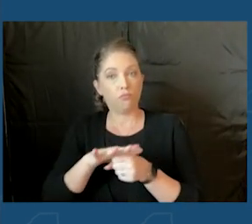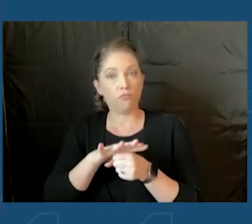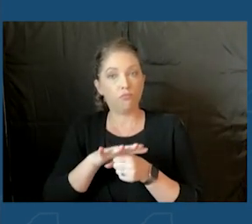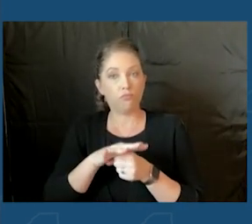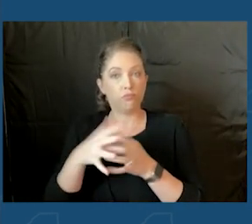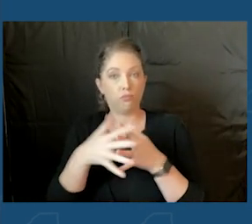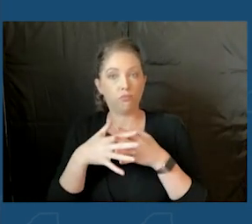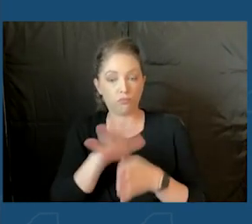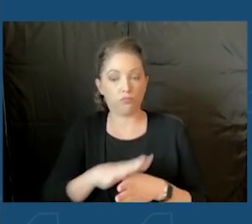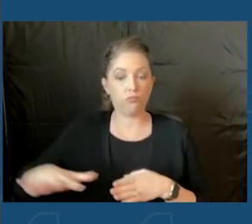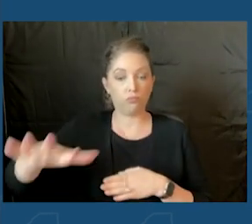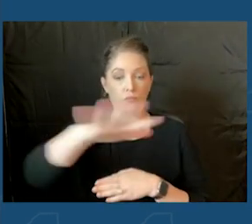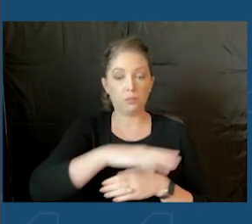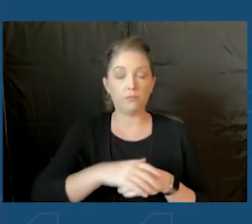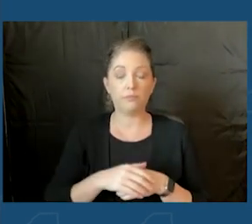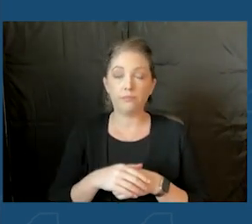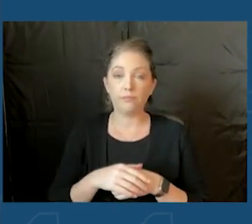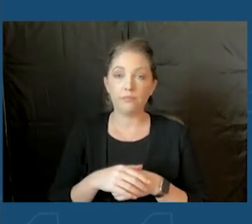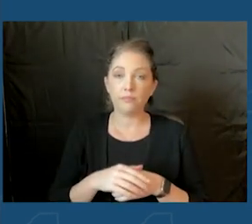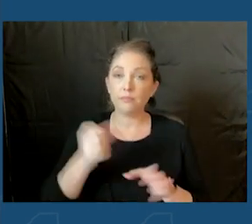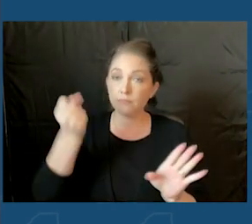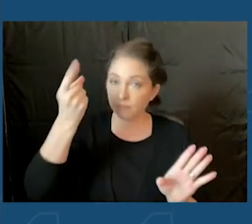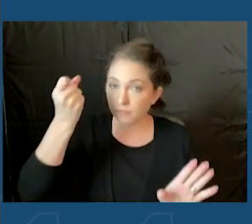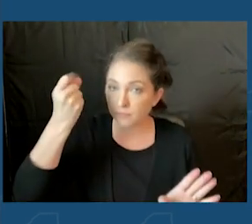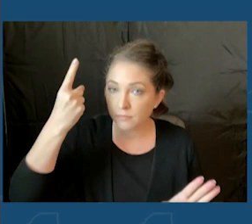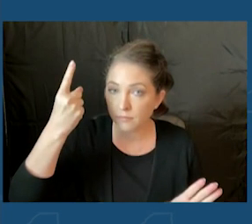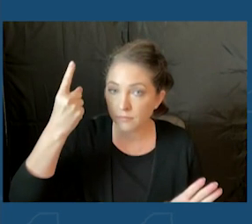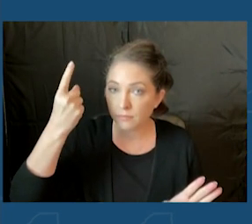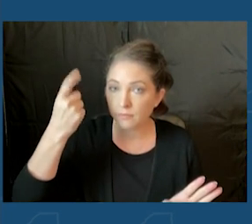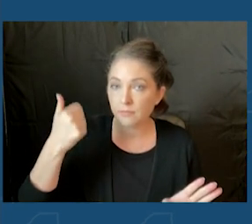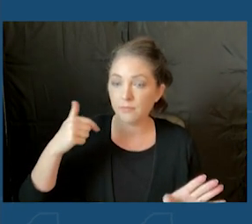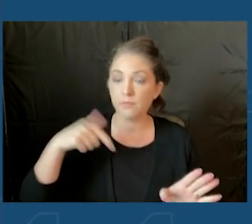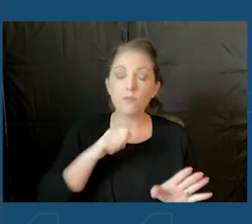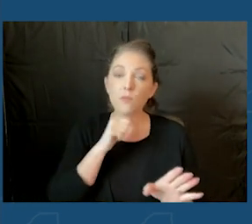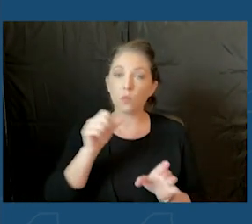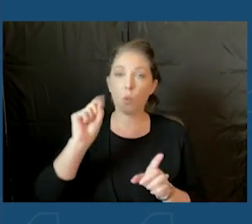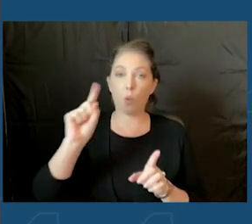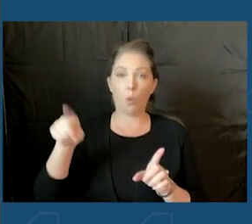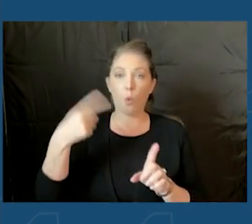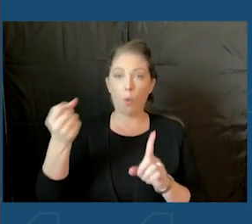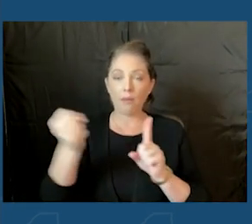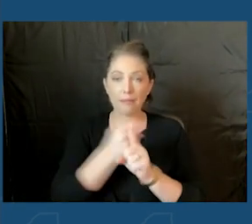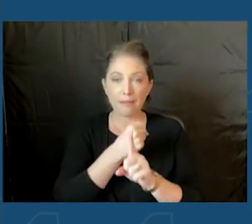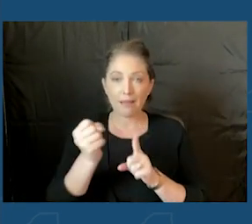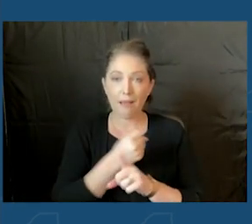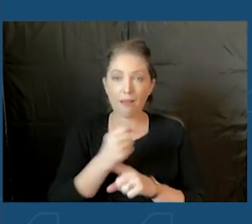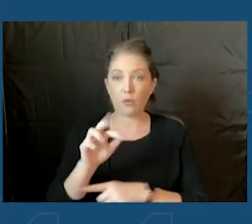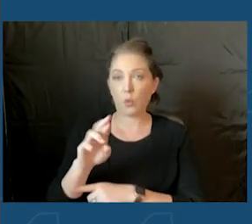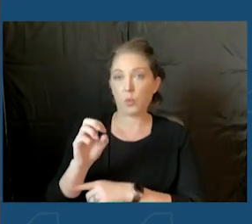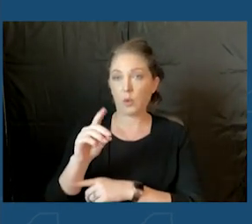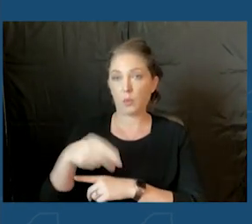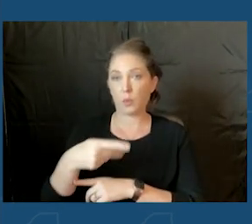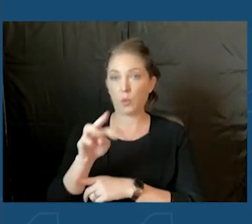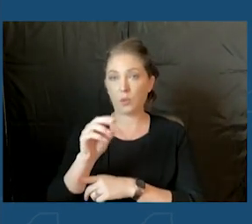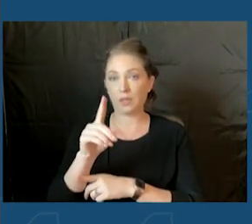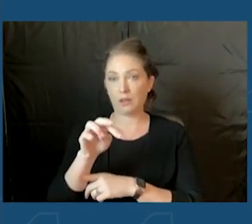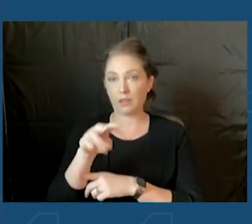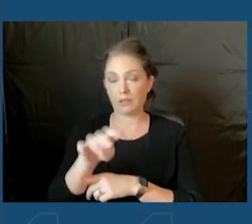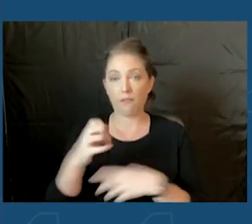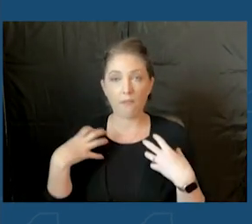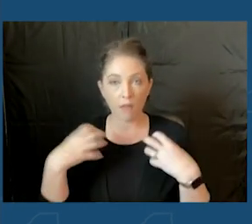But make no mistake, this is not just an attack on reproductive health and freedom. It's an attack on the